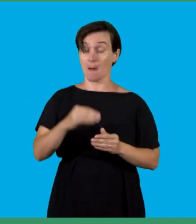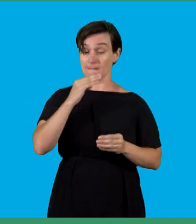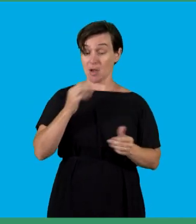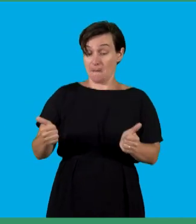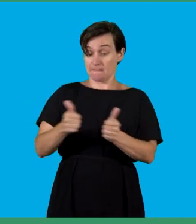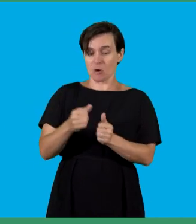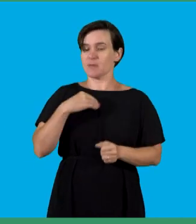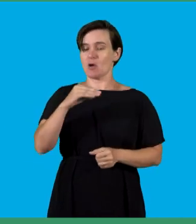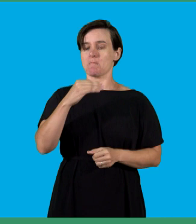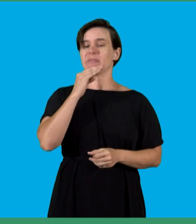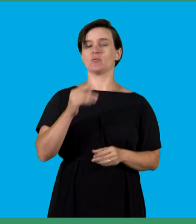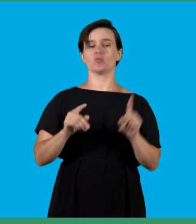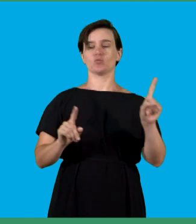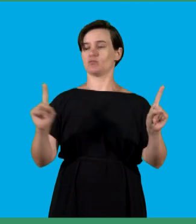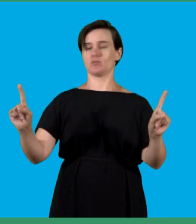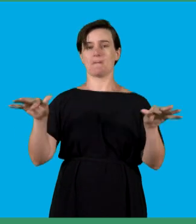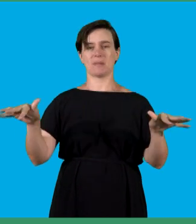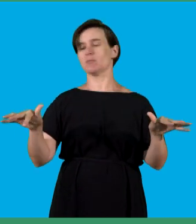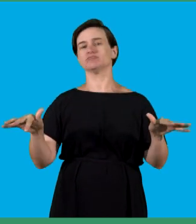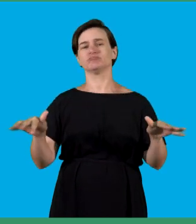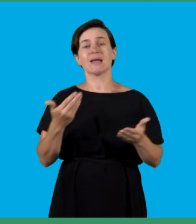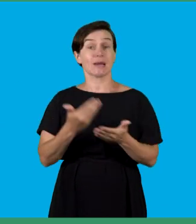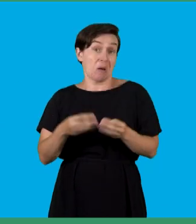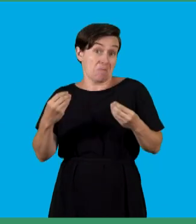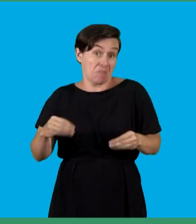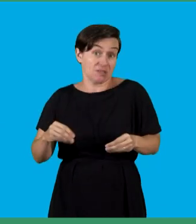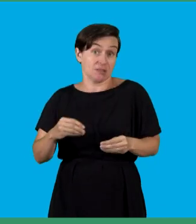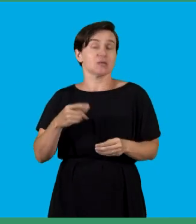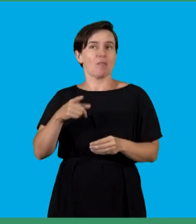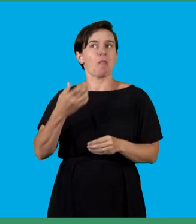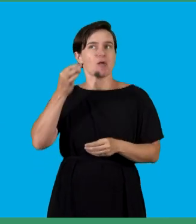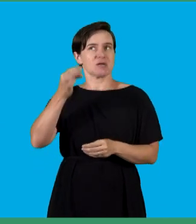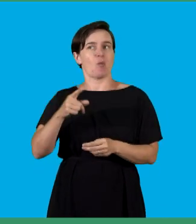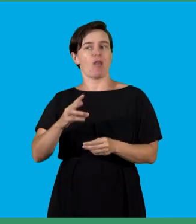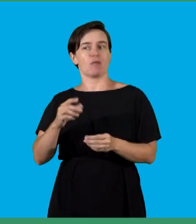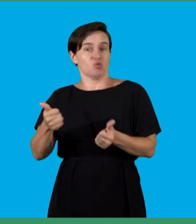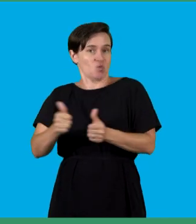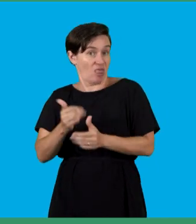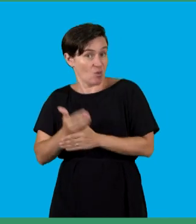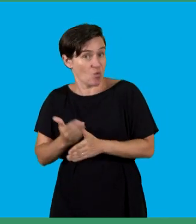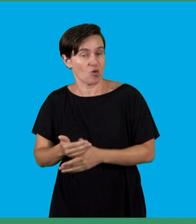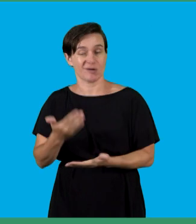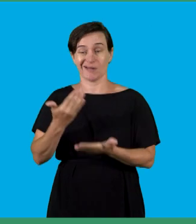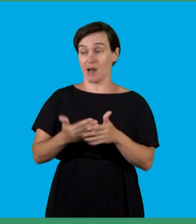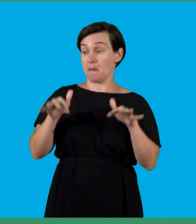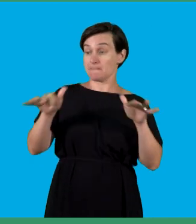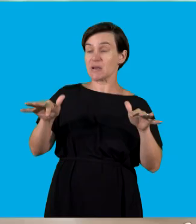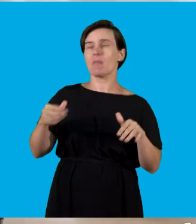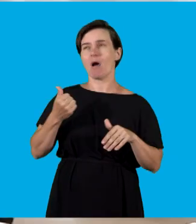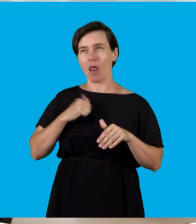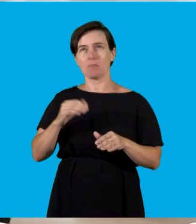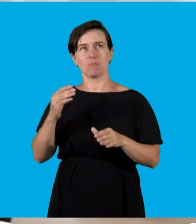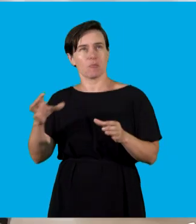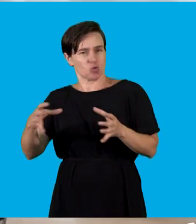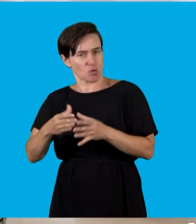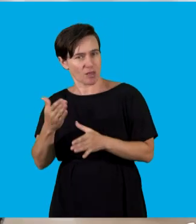only referring to individuals. It can be businesses deciding to come together and forming a partnership. It can be individuals who decide